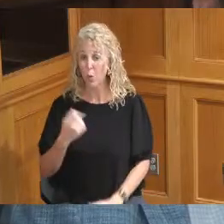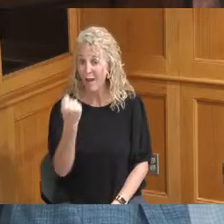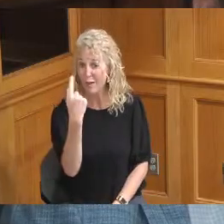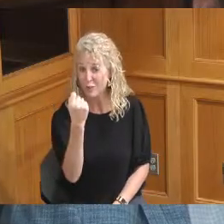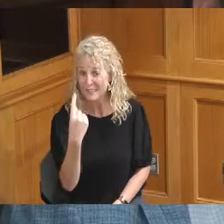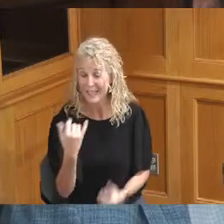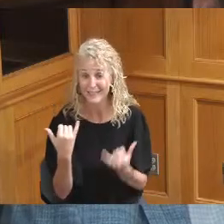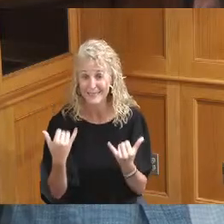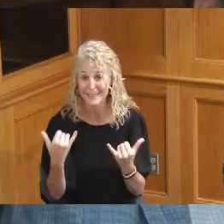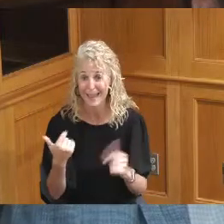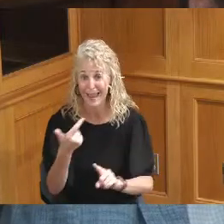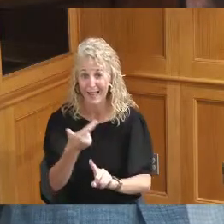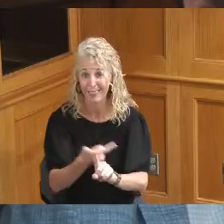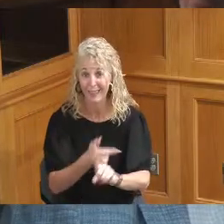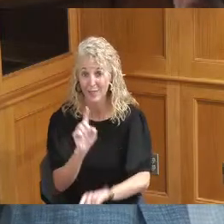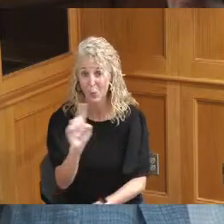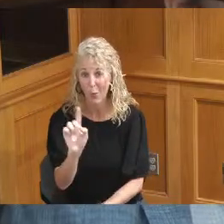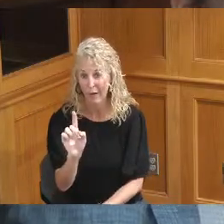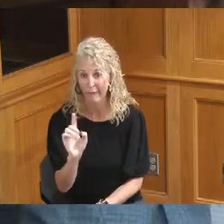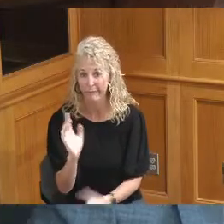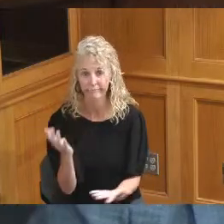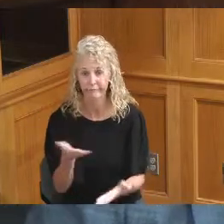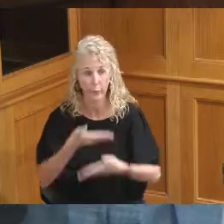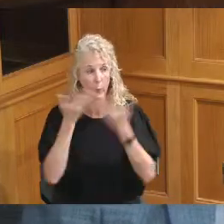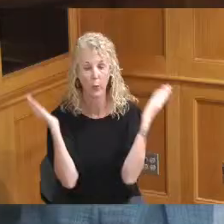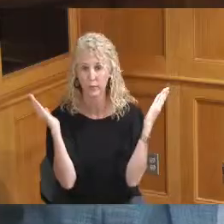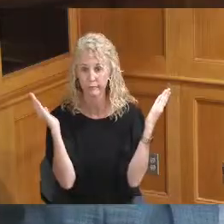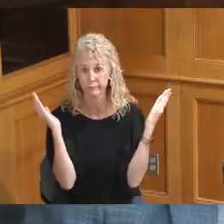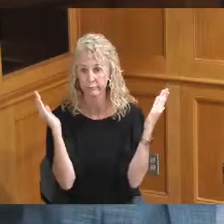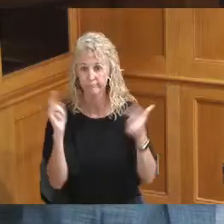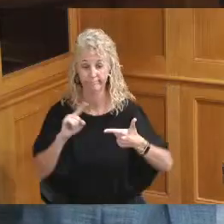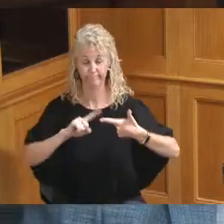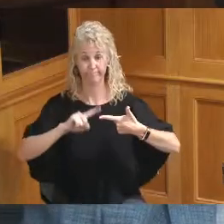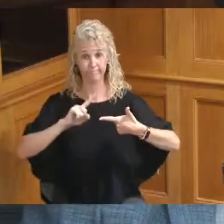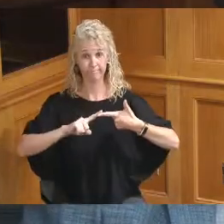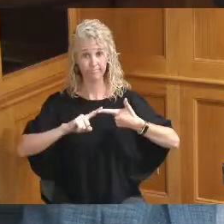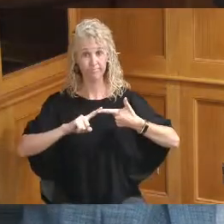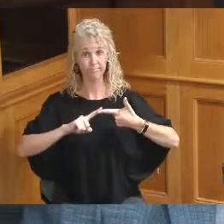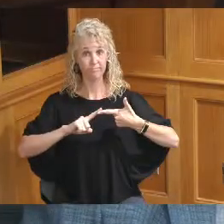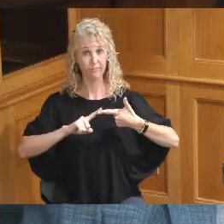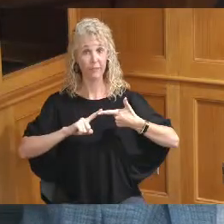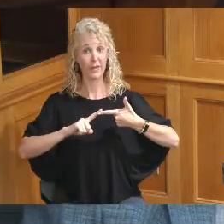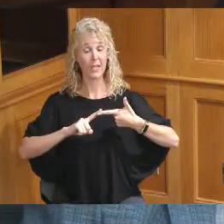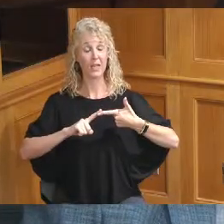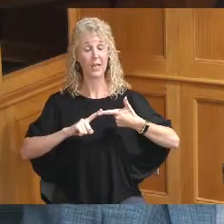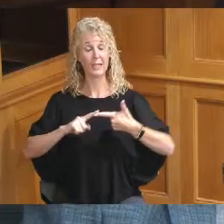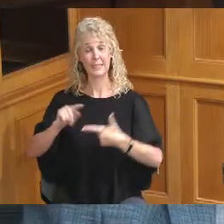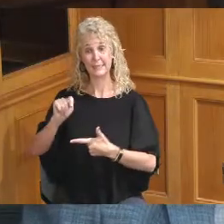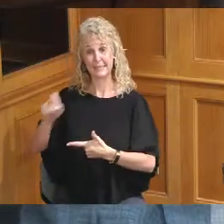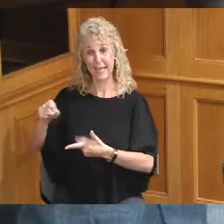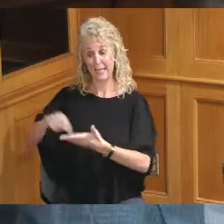That's number one. Number two, there's nothing tangible for the taxpayer.